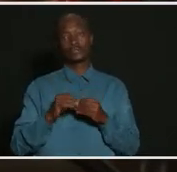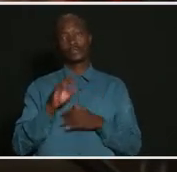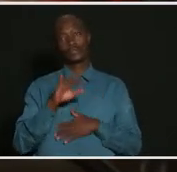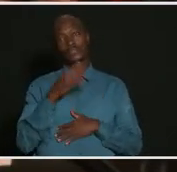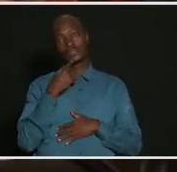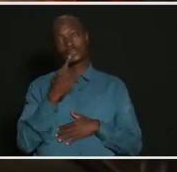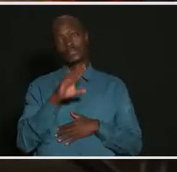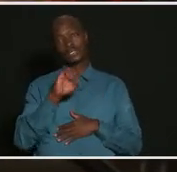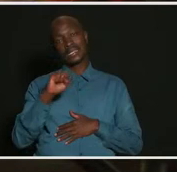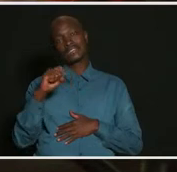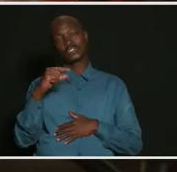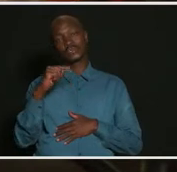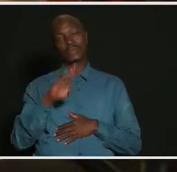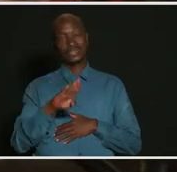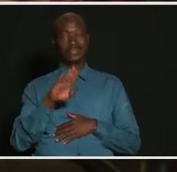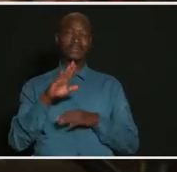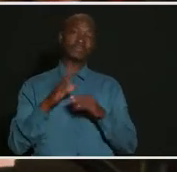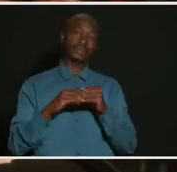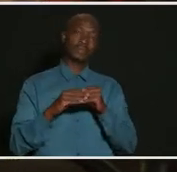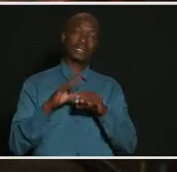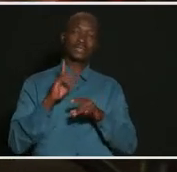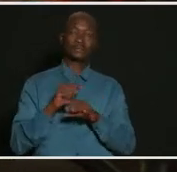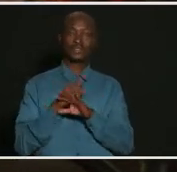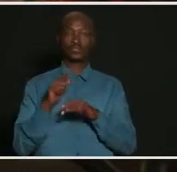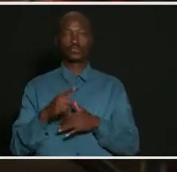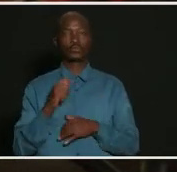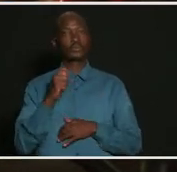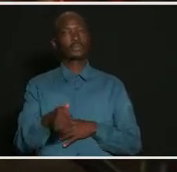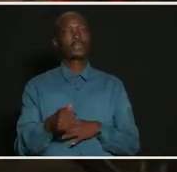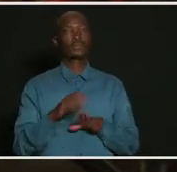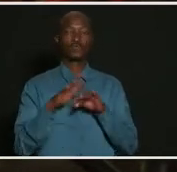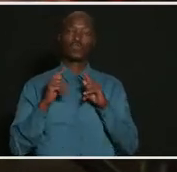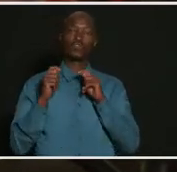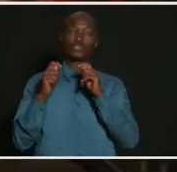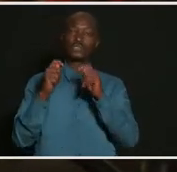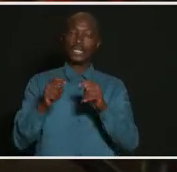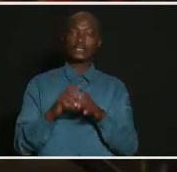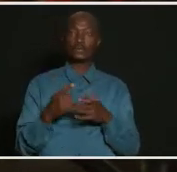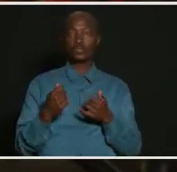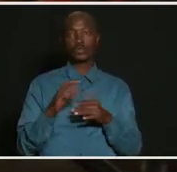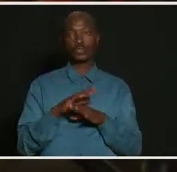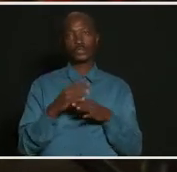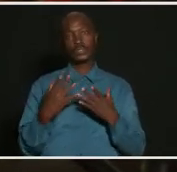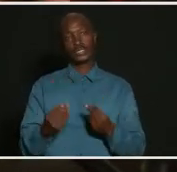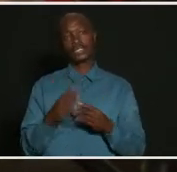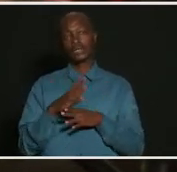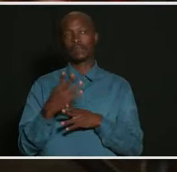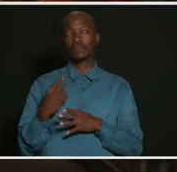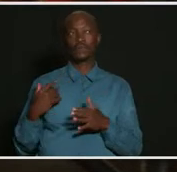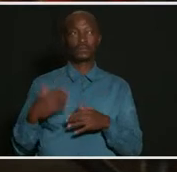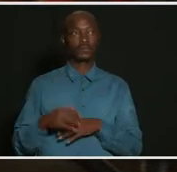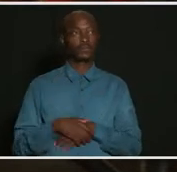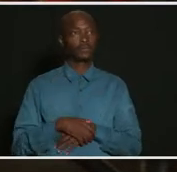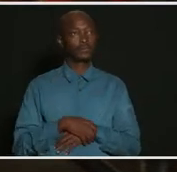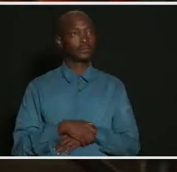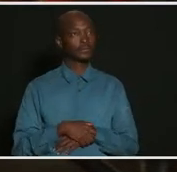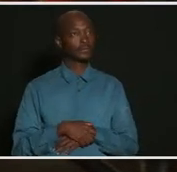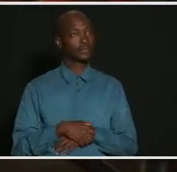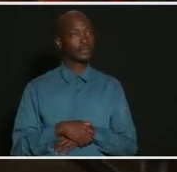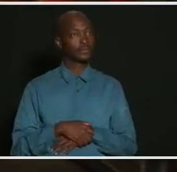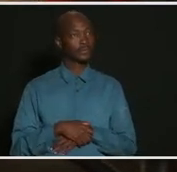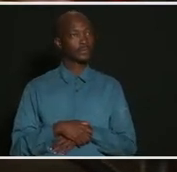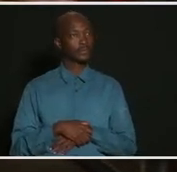says SCP members must not be reimbursed for transport the course that will live and get when coming to those